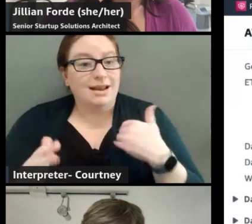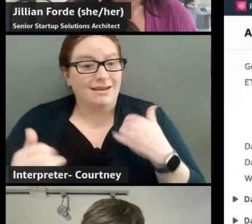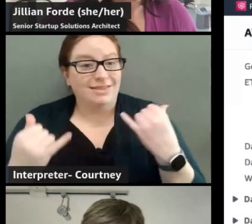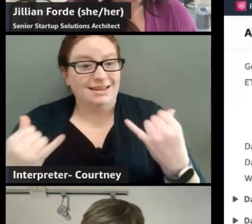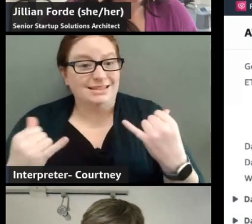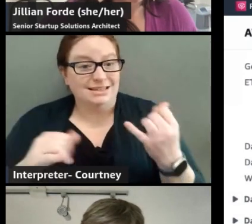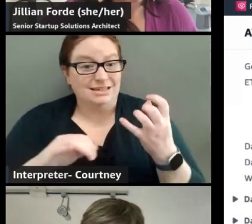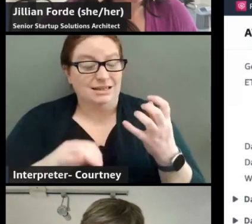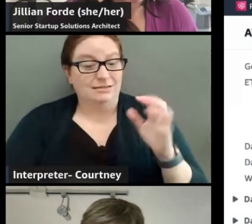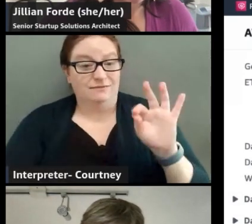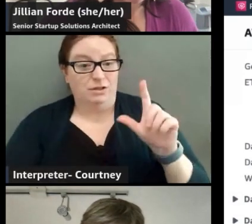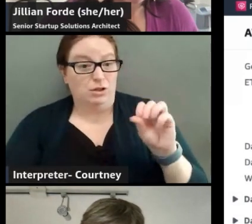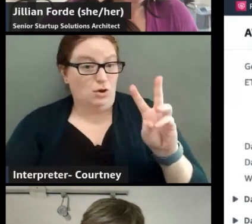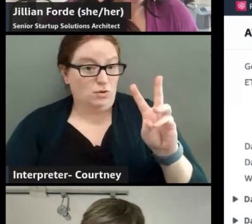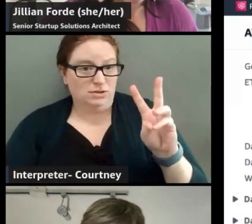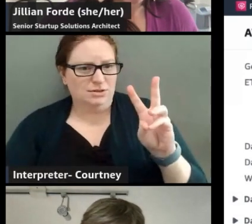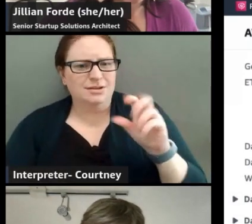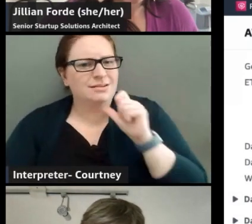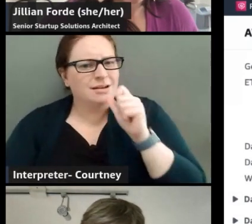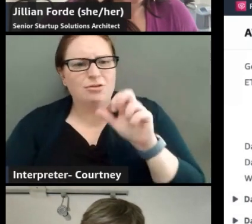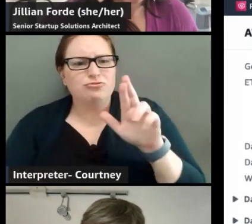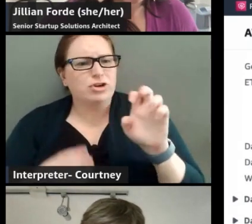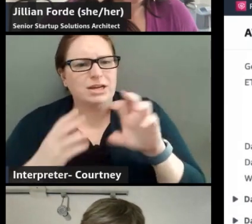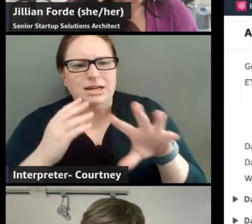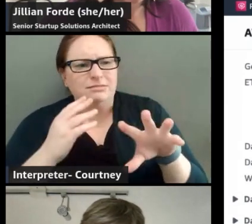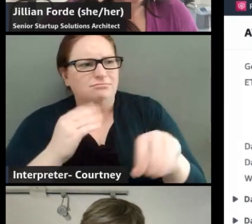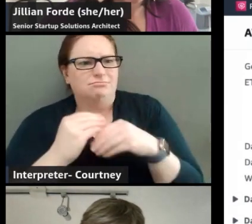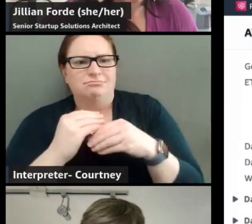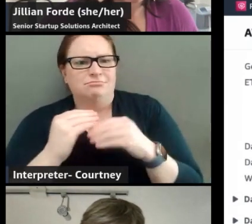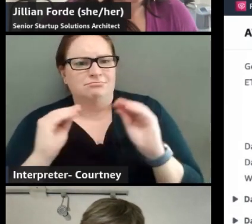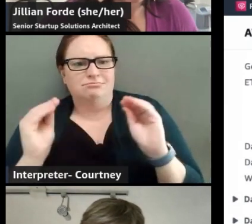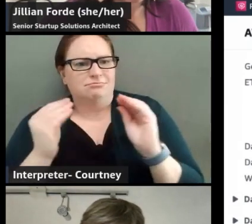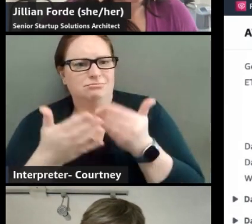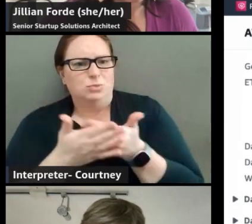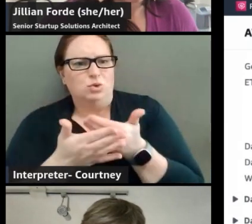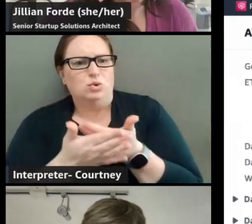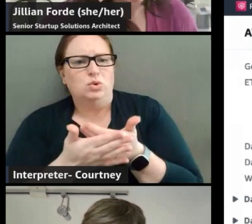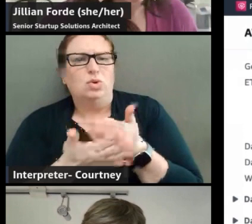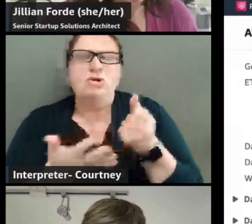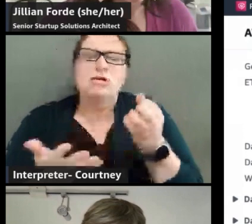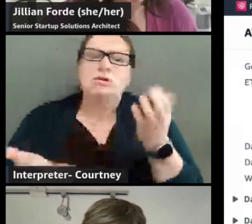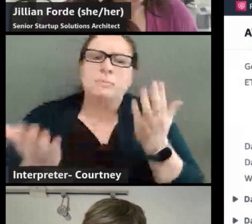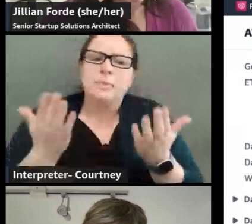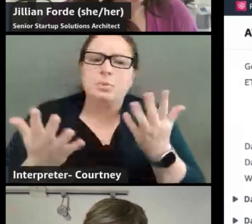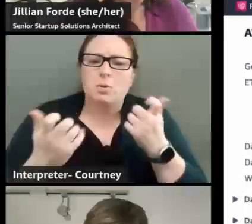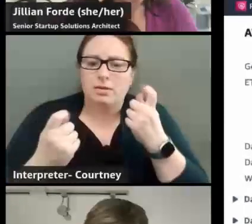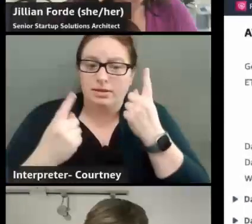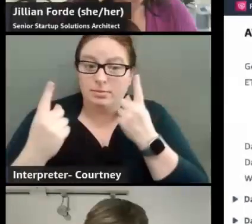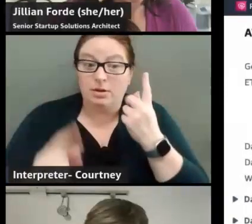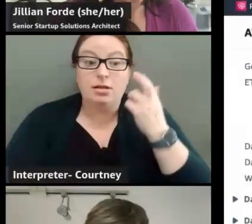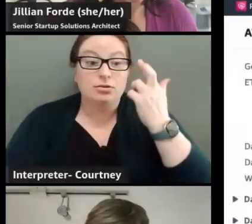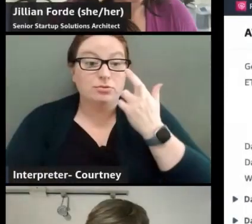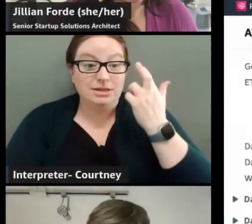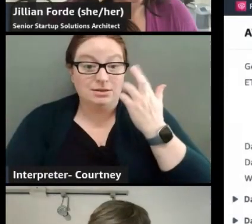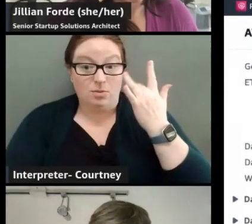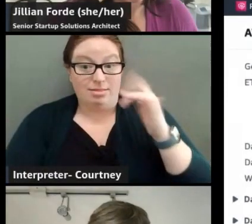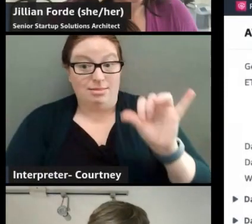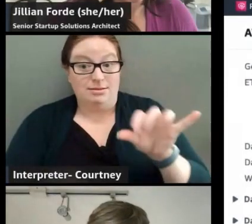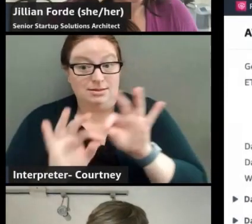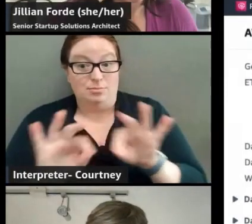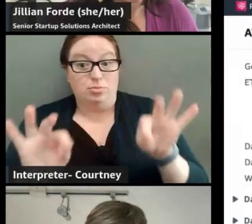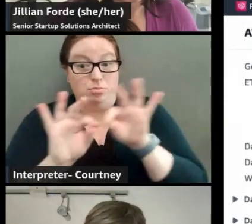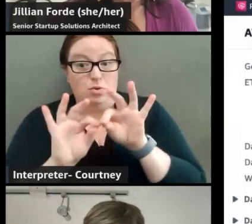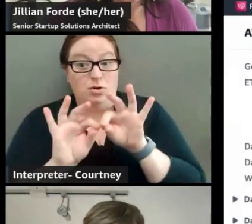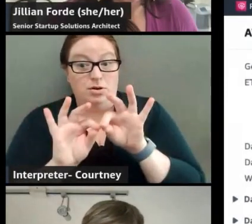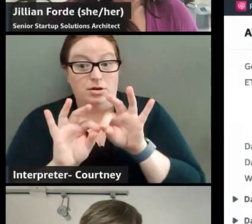as well not sort of reintroduce anything new. And so you may want to think, though, the reason why that's kind of important is as you're doing the ETL